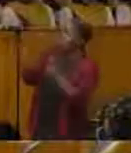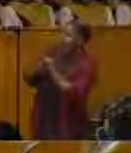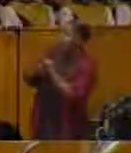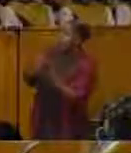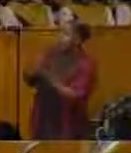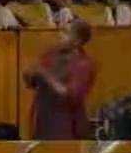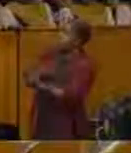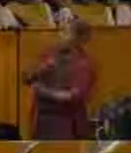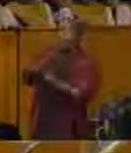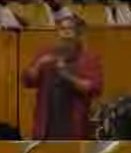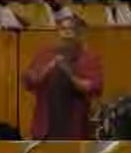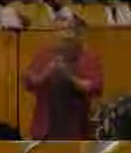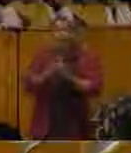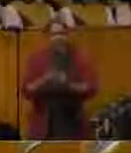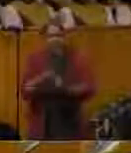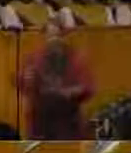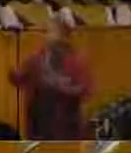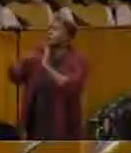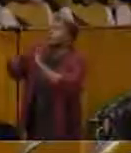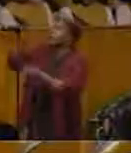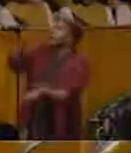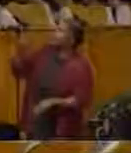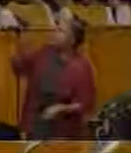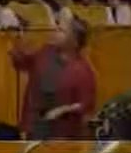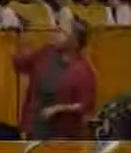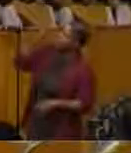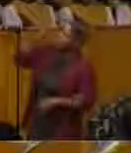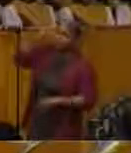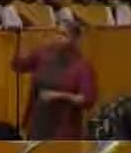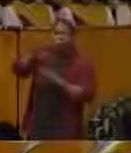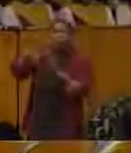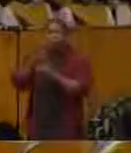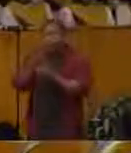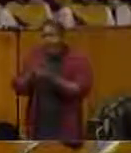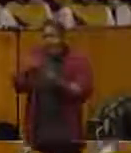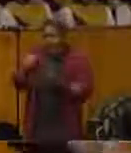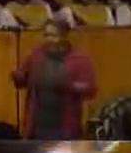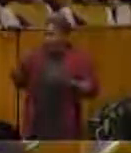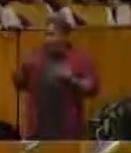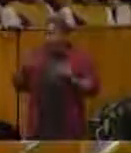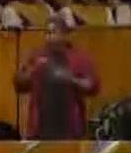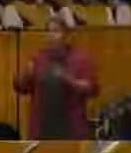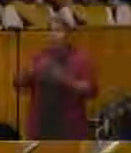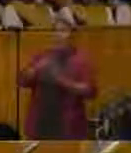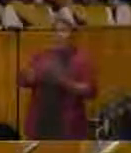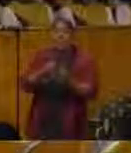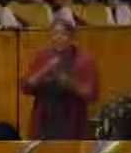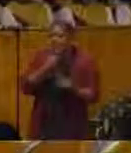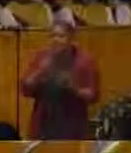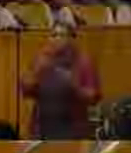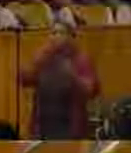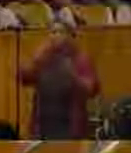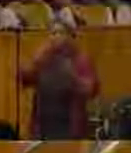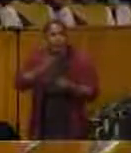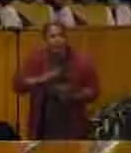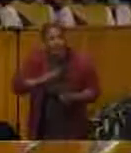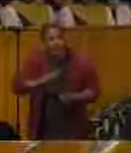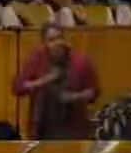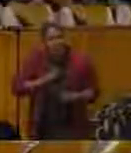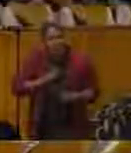get. When I give, I'm acknowledging, you are the source of all. When I give, I acknowledge, I didn't make it by